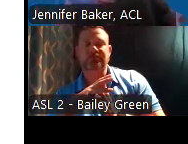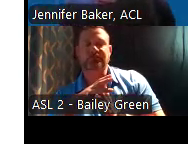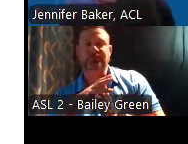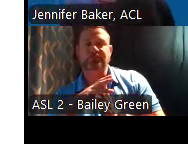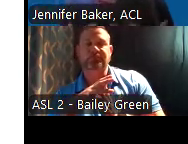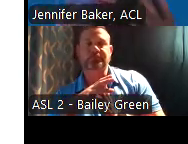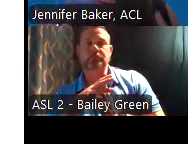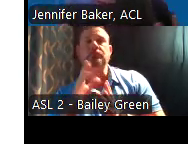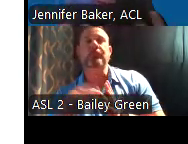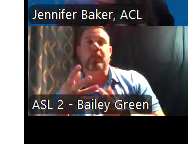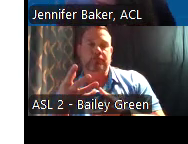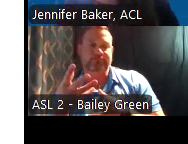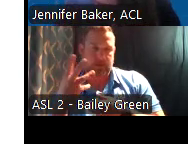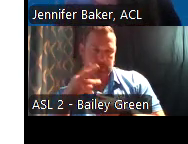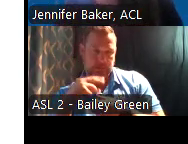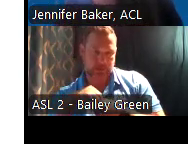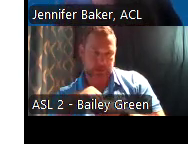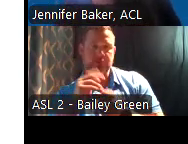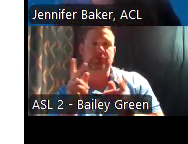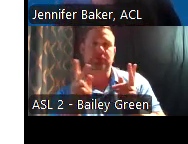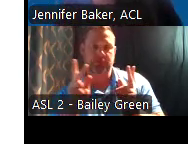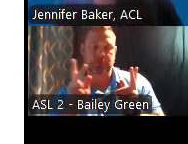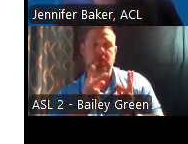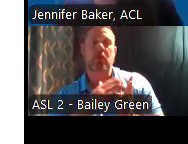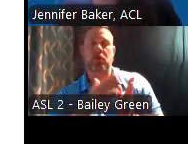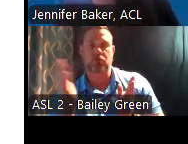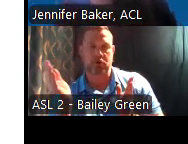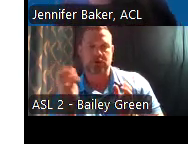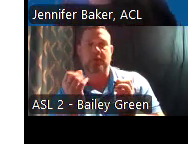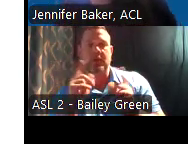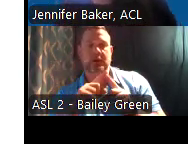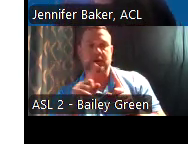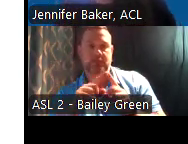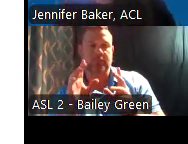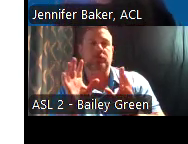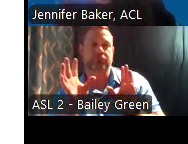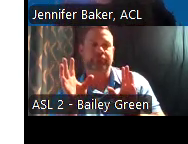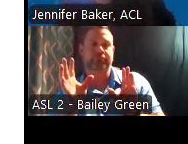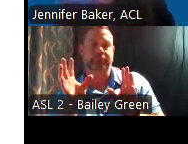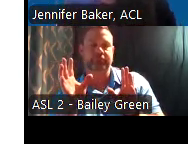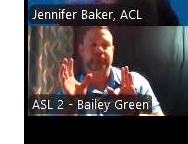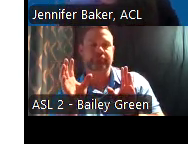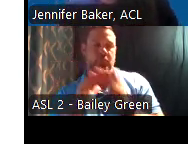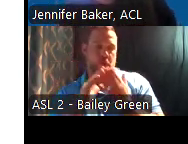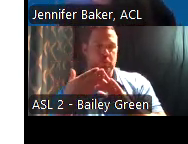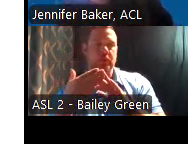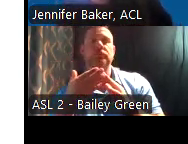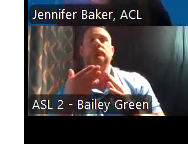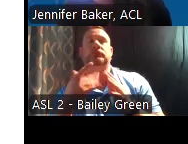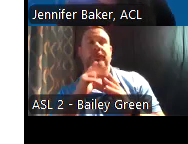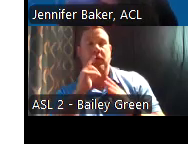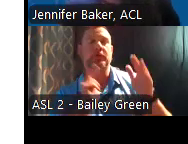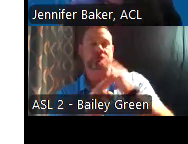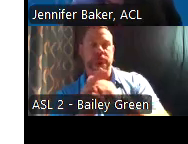that engages folks across many sectors to advance broad aspirational goals and